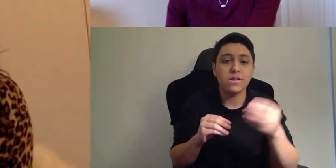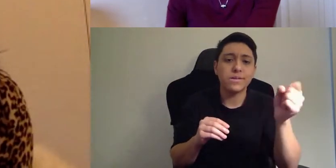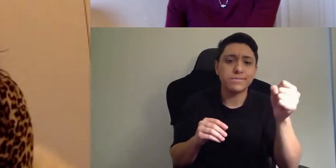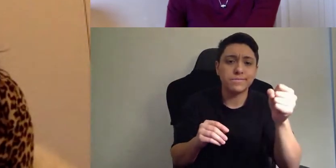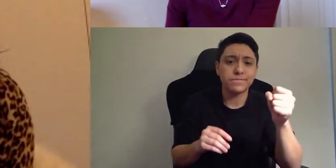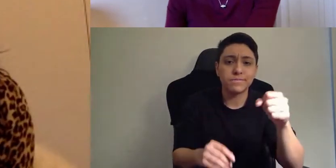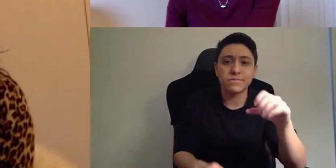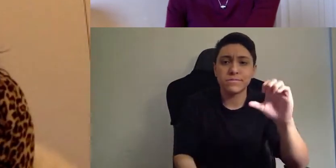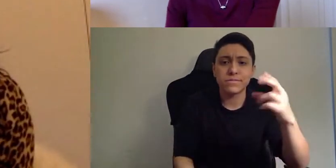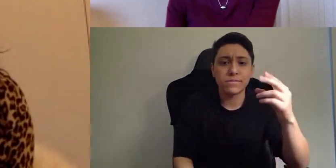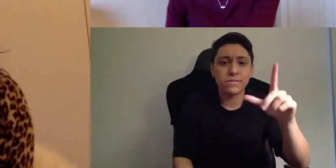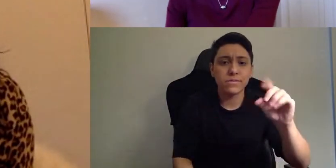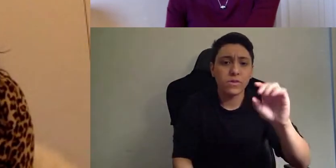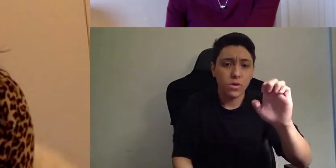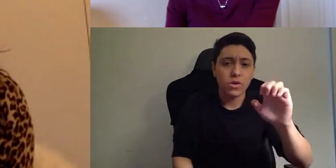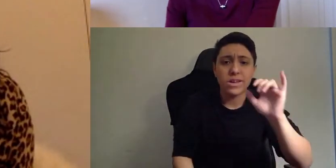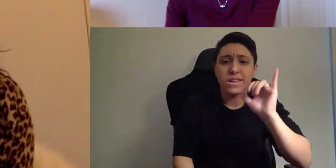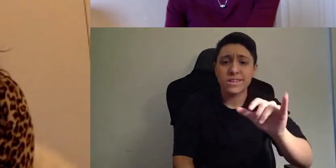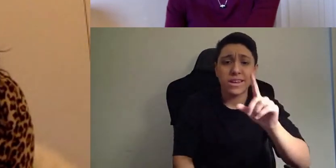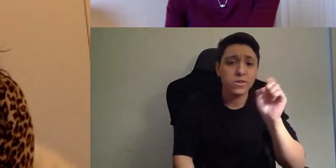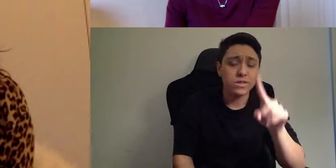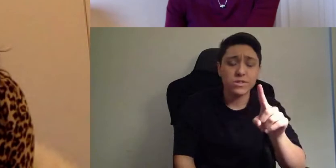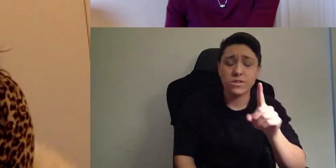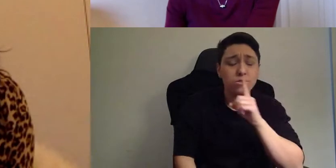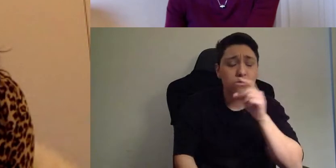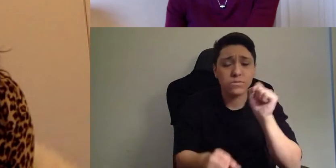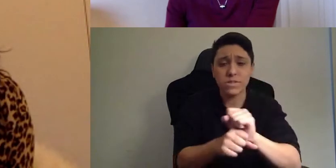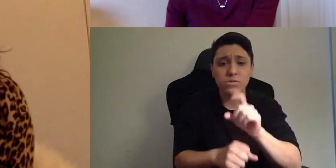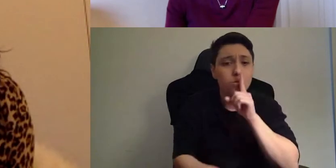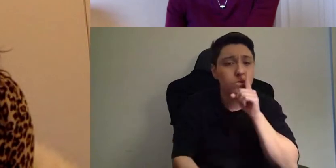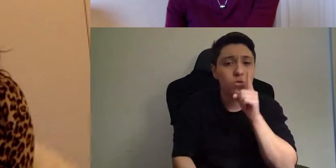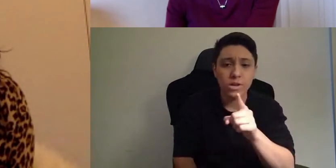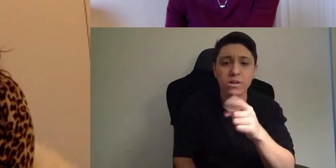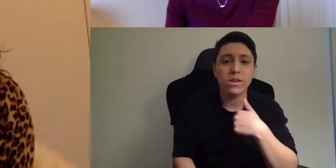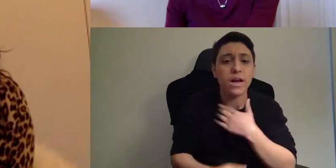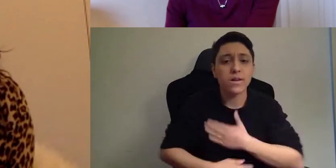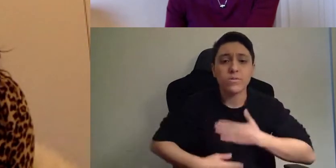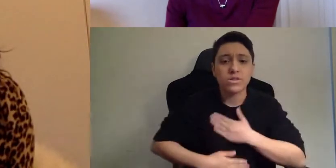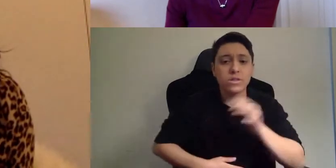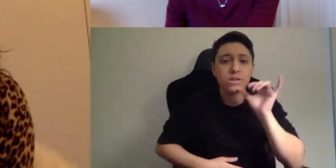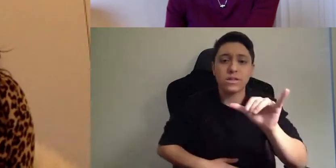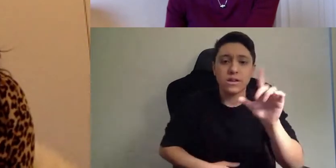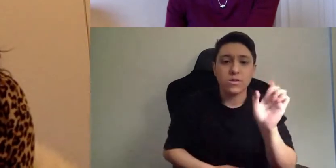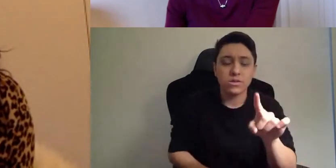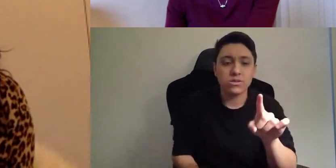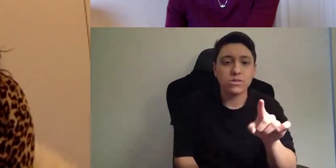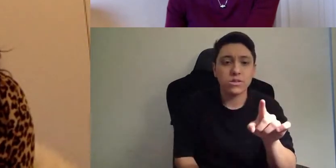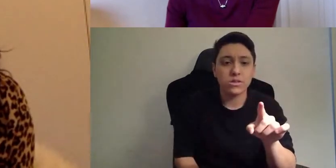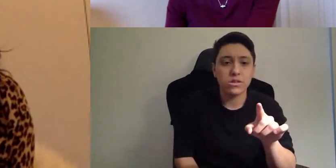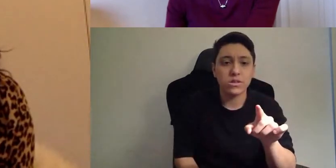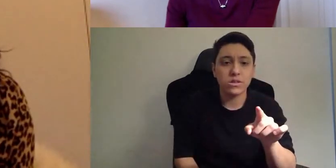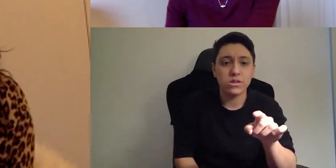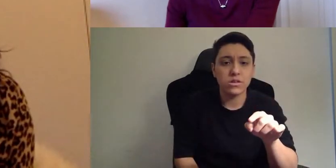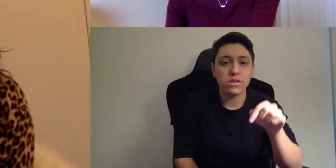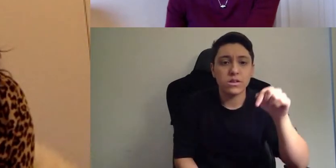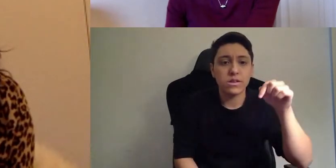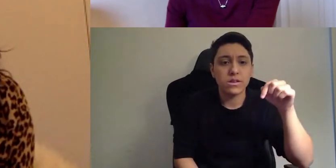Chloe, just how real that question is and how much I appreciate it and how much that is, that this is really